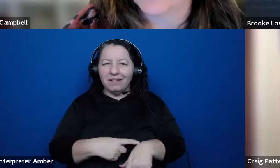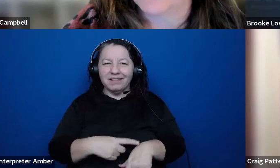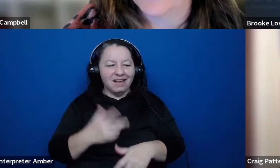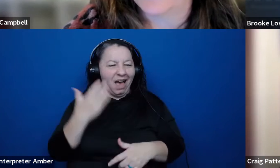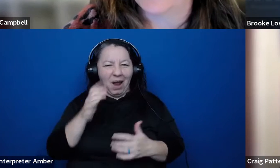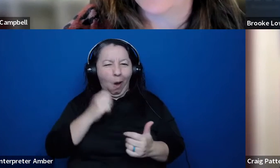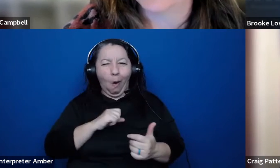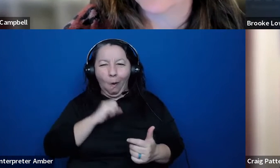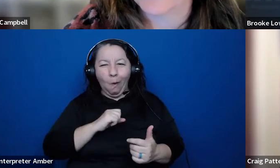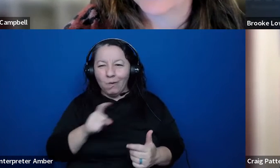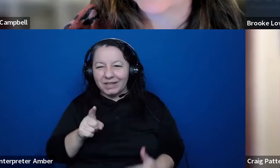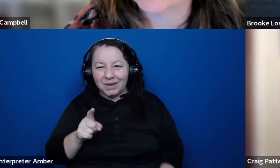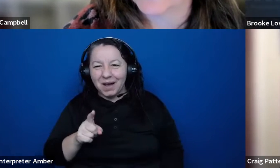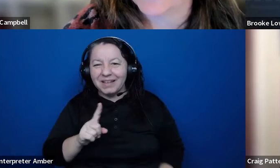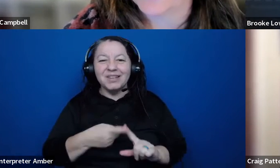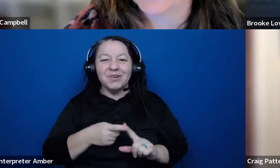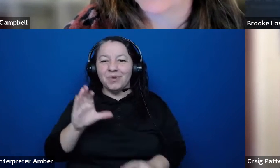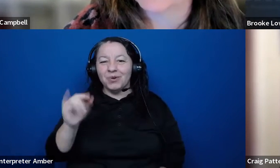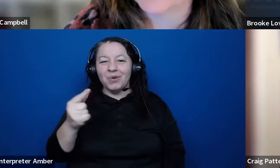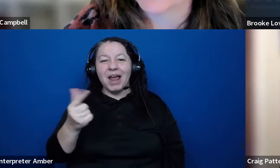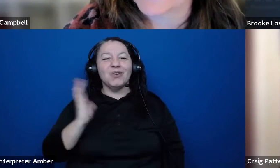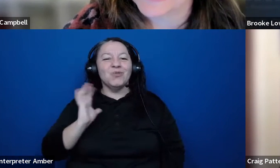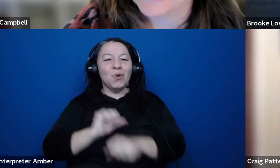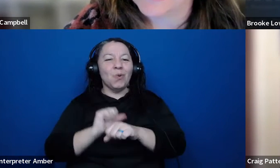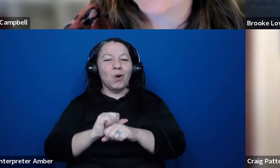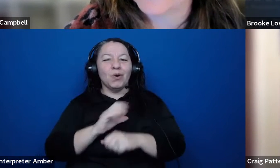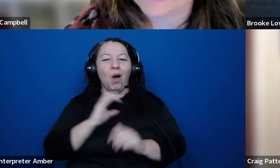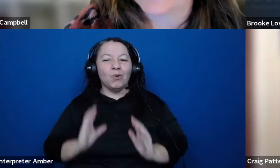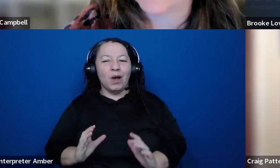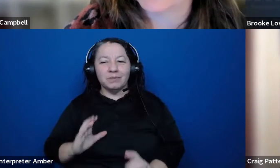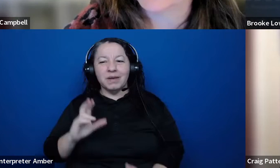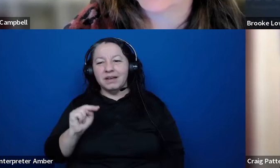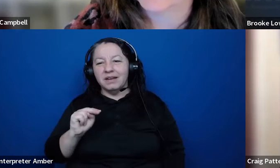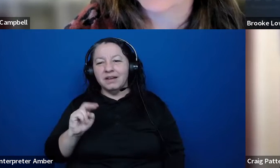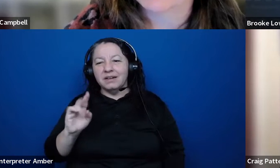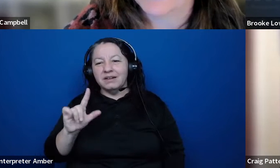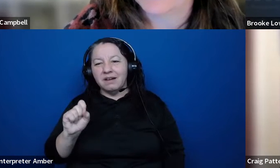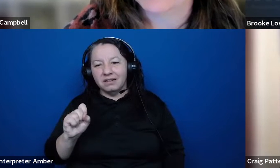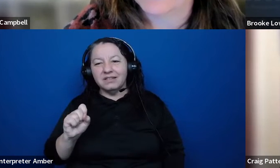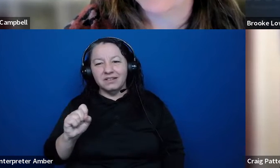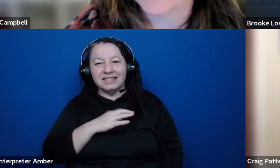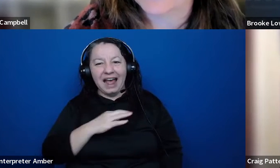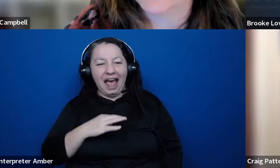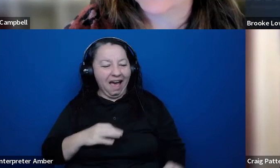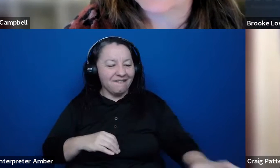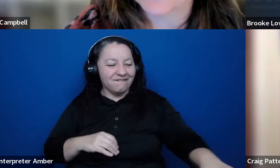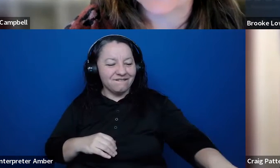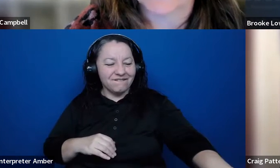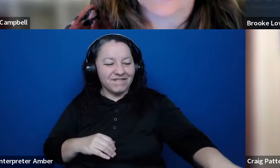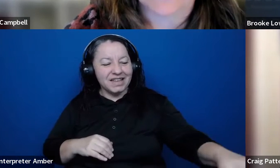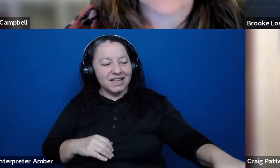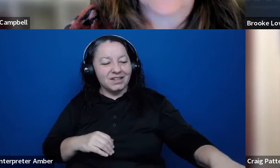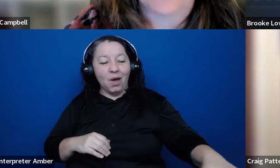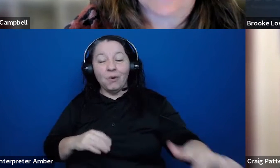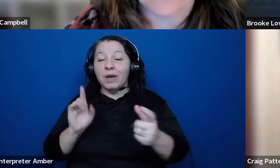young, when Craig used to work on Congressman Nussel's staff. And so met Brady through his parents